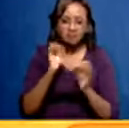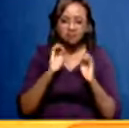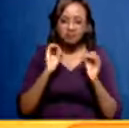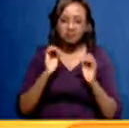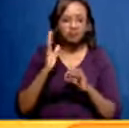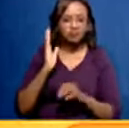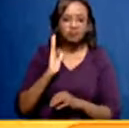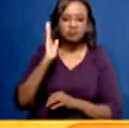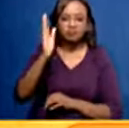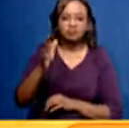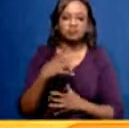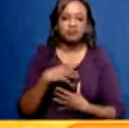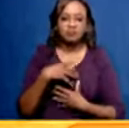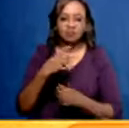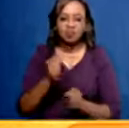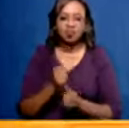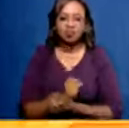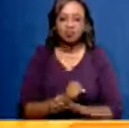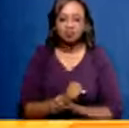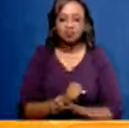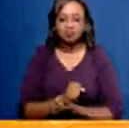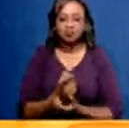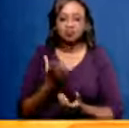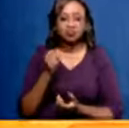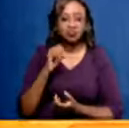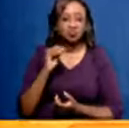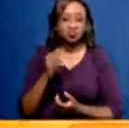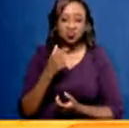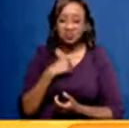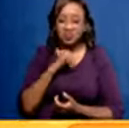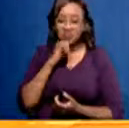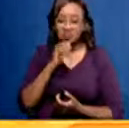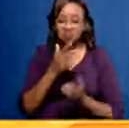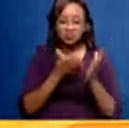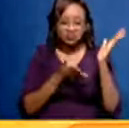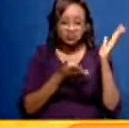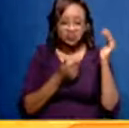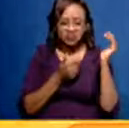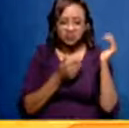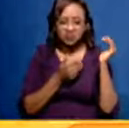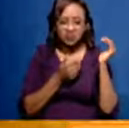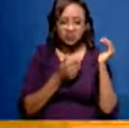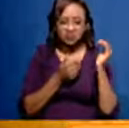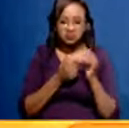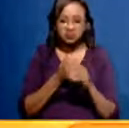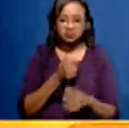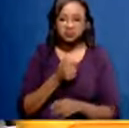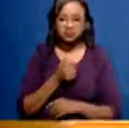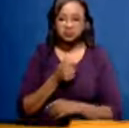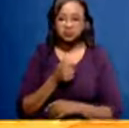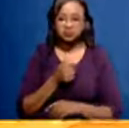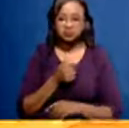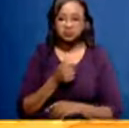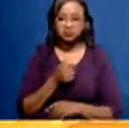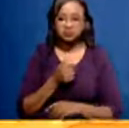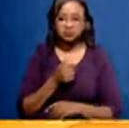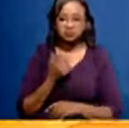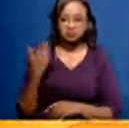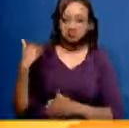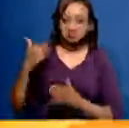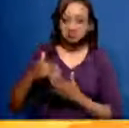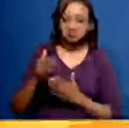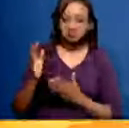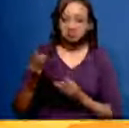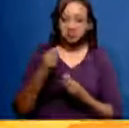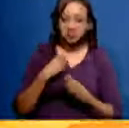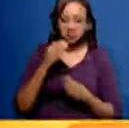extremely bold. So I don't expect that, let's say, in the that I have been presented in the last few days with a rosy